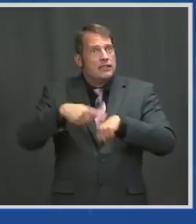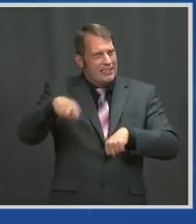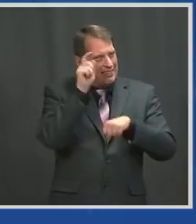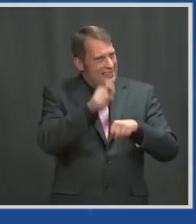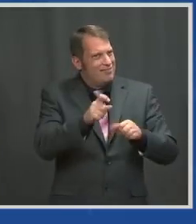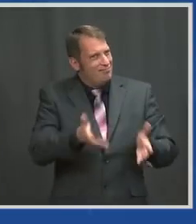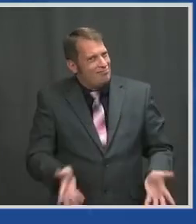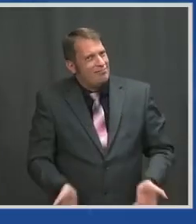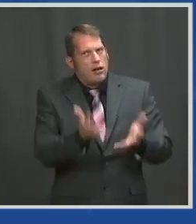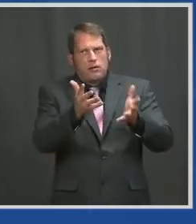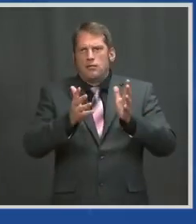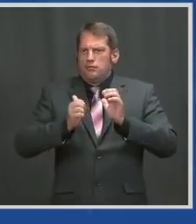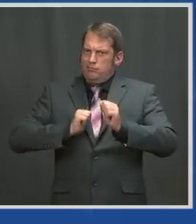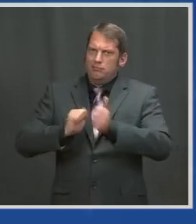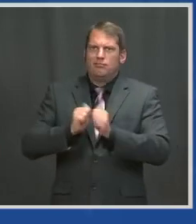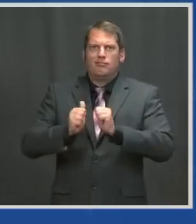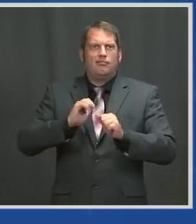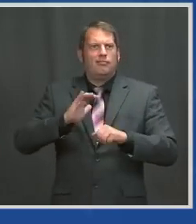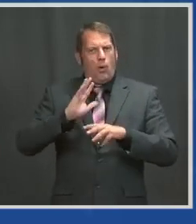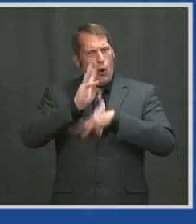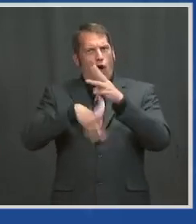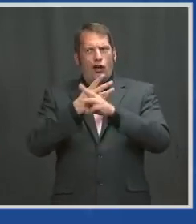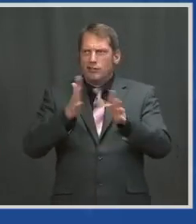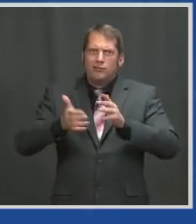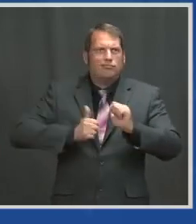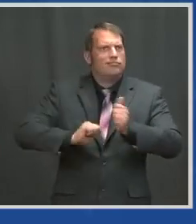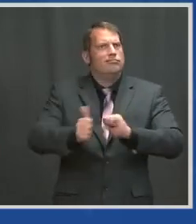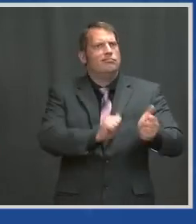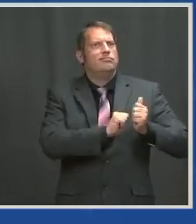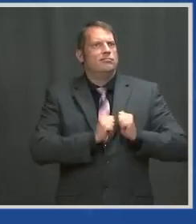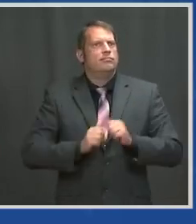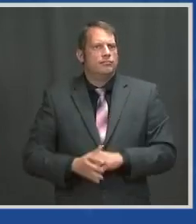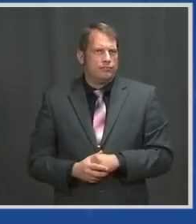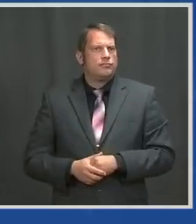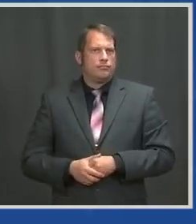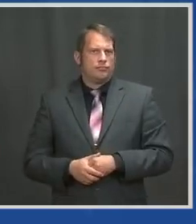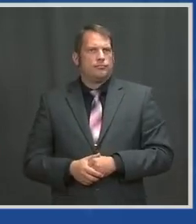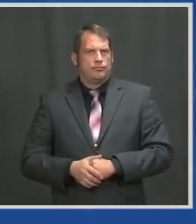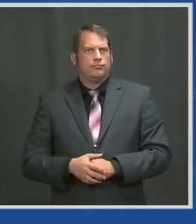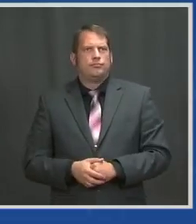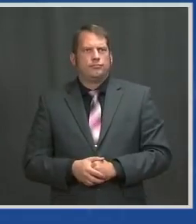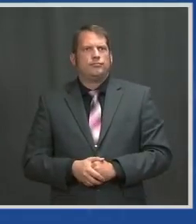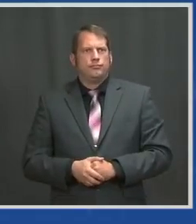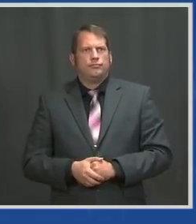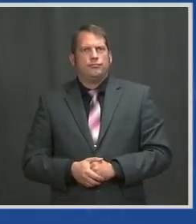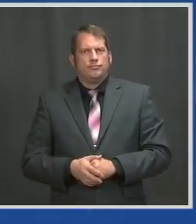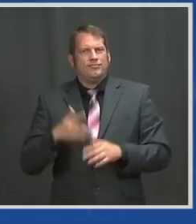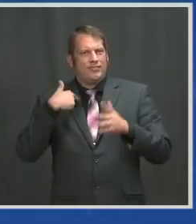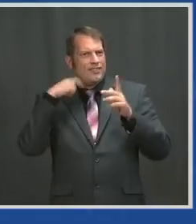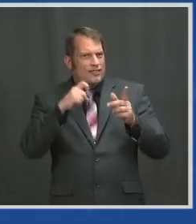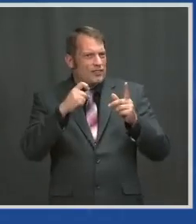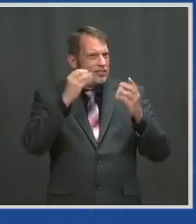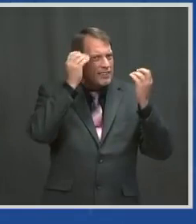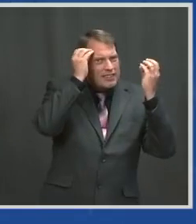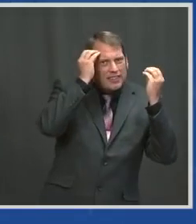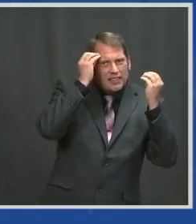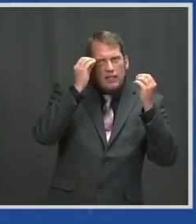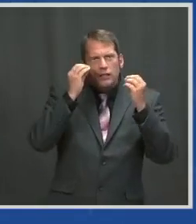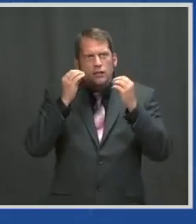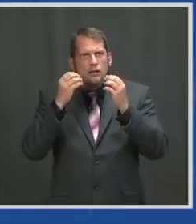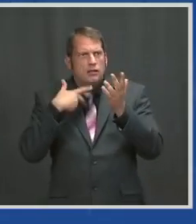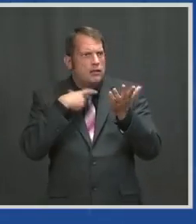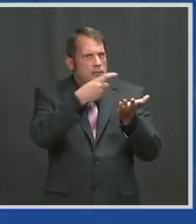as to when to buy and sell. And our kids need it to succeed in school. As my wife Jill says, any nation